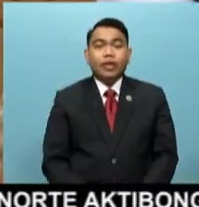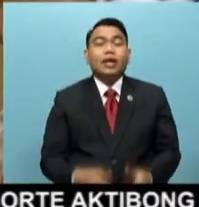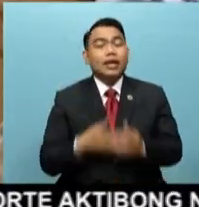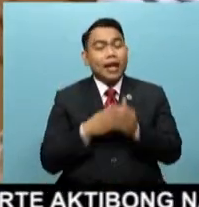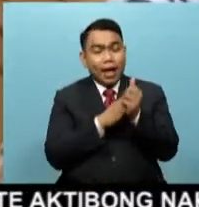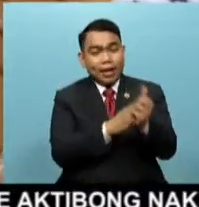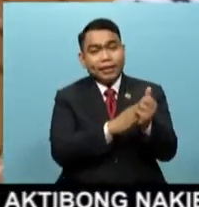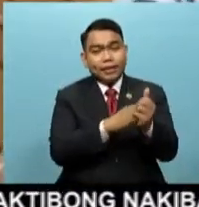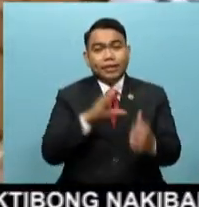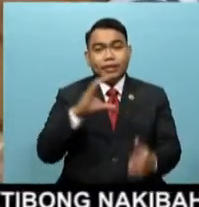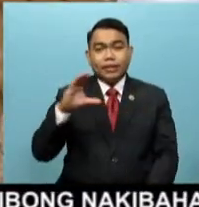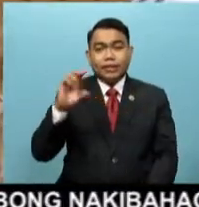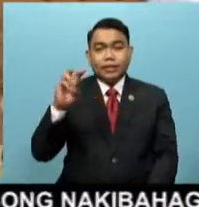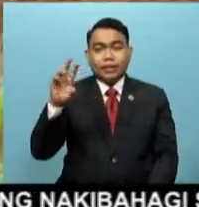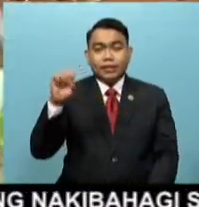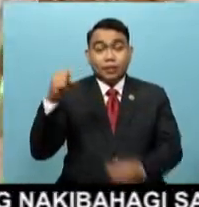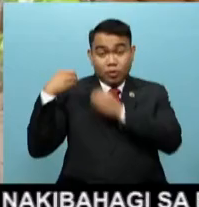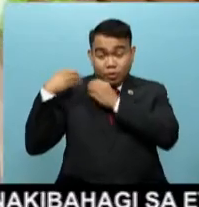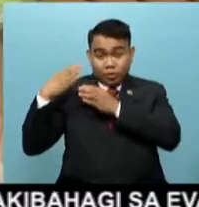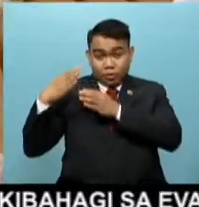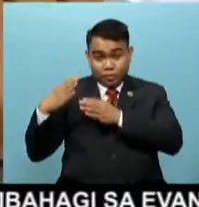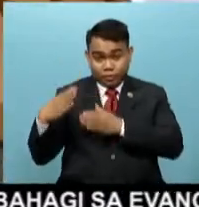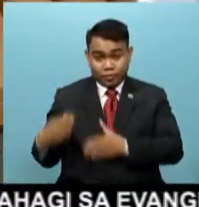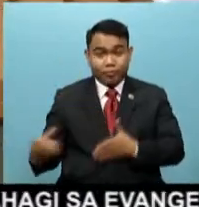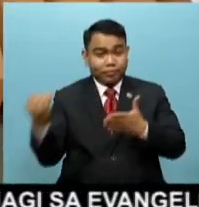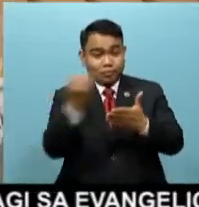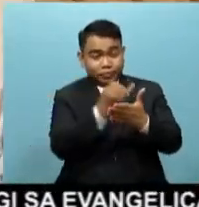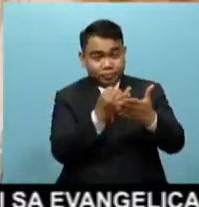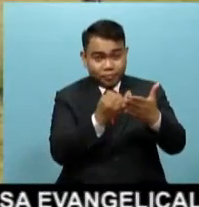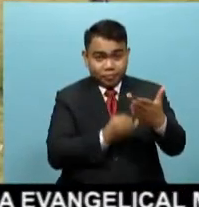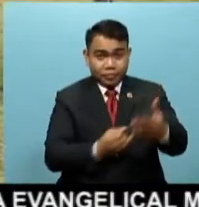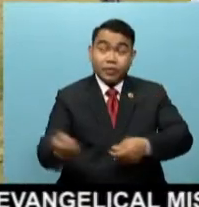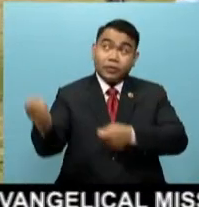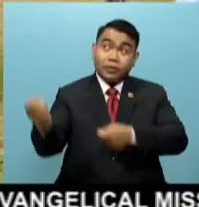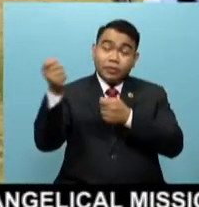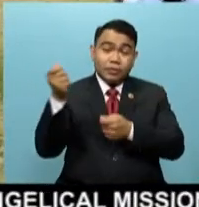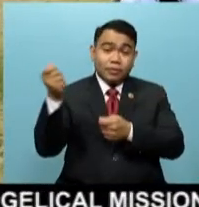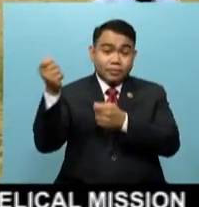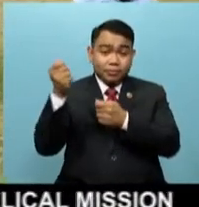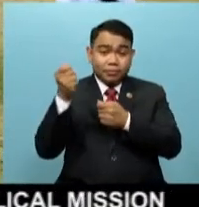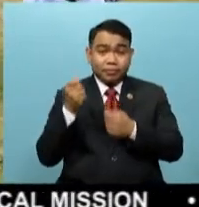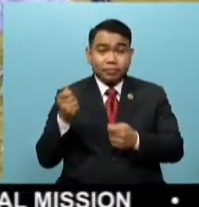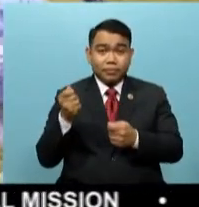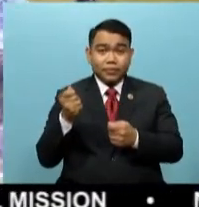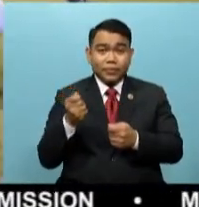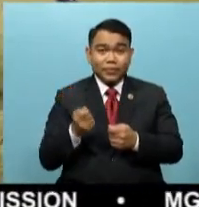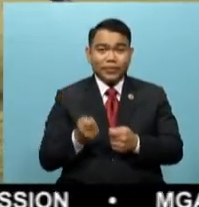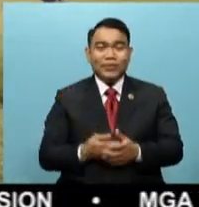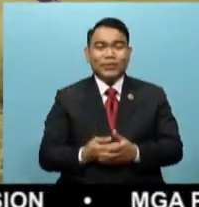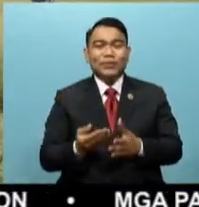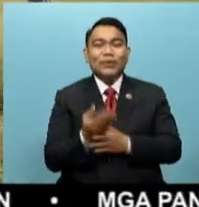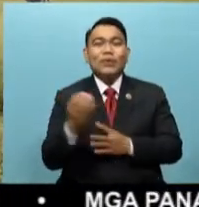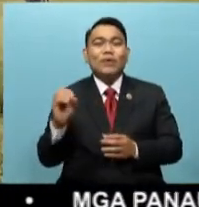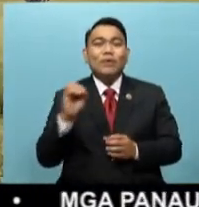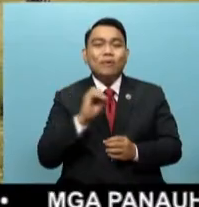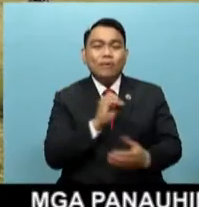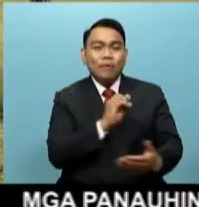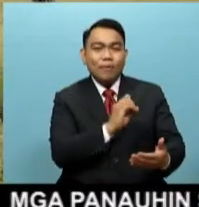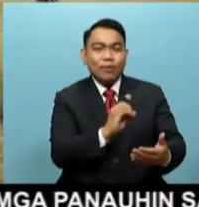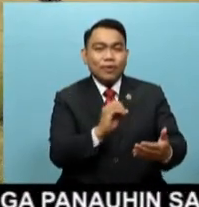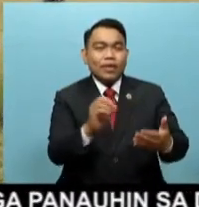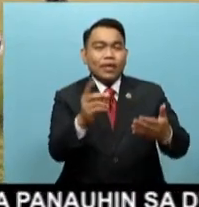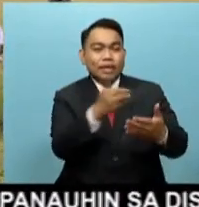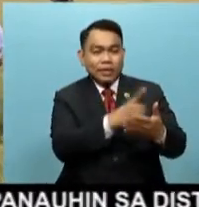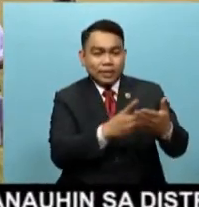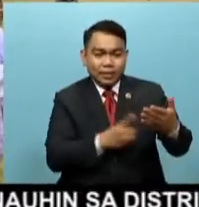officers, young members designed and decorated their kites, adding their personal touch to each one. Laughter